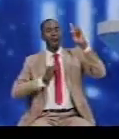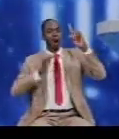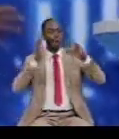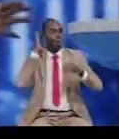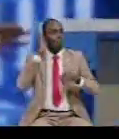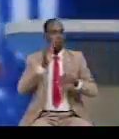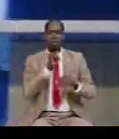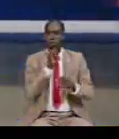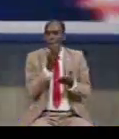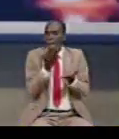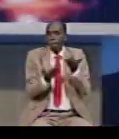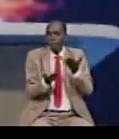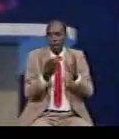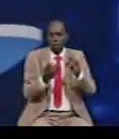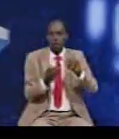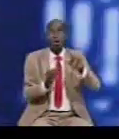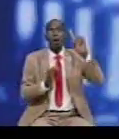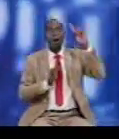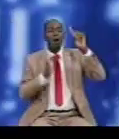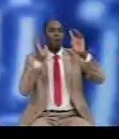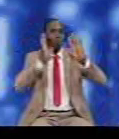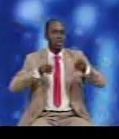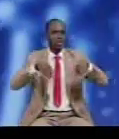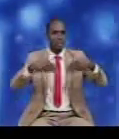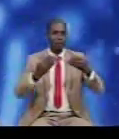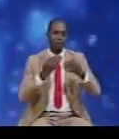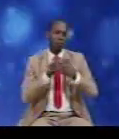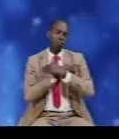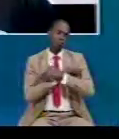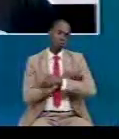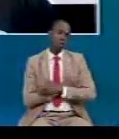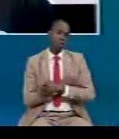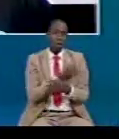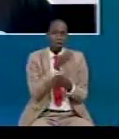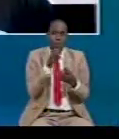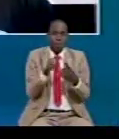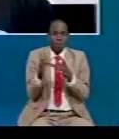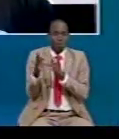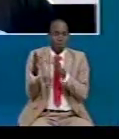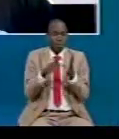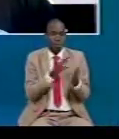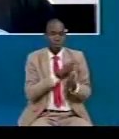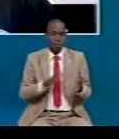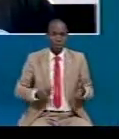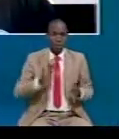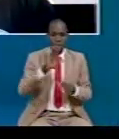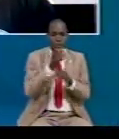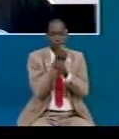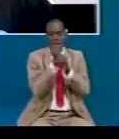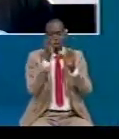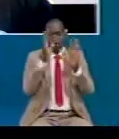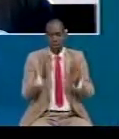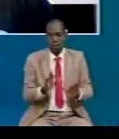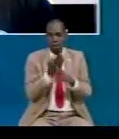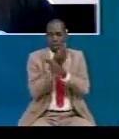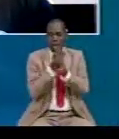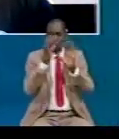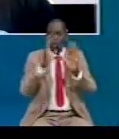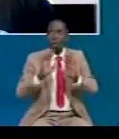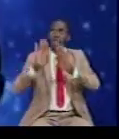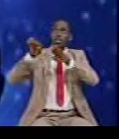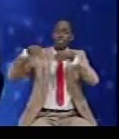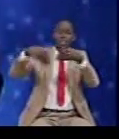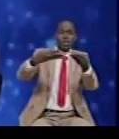I will give you rest. And when Christ, your Savior, your Redeemer, gives you